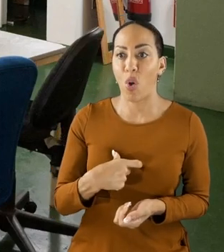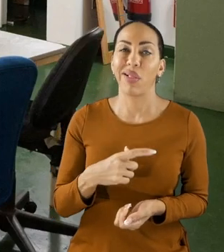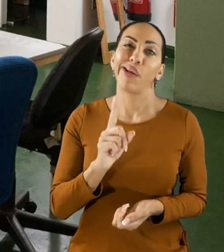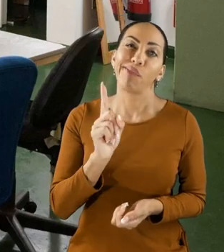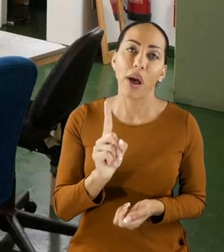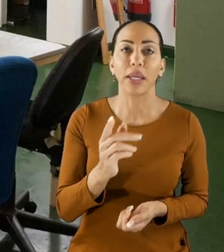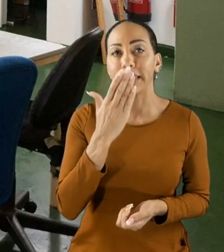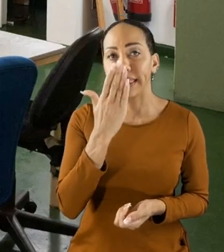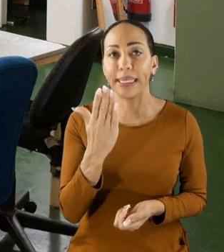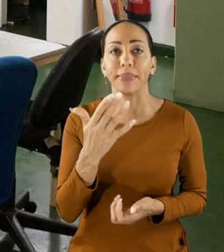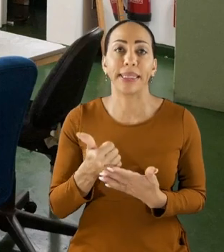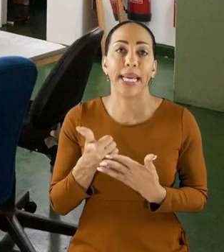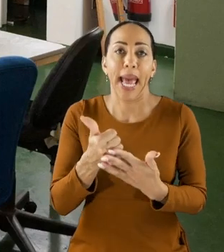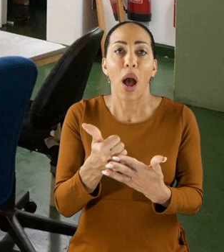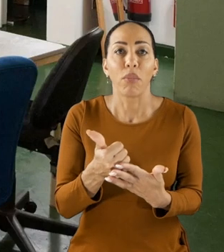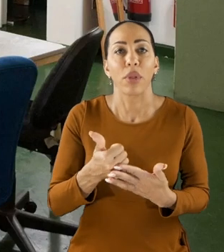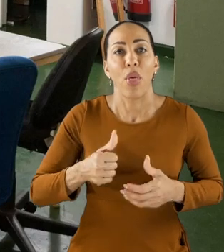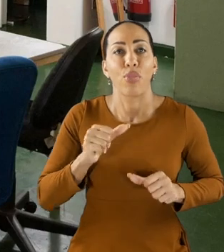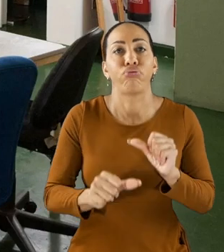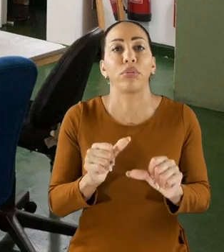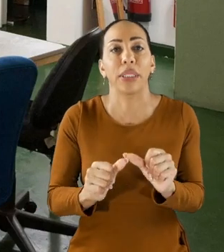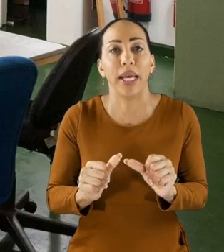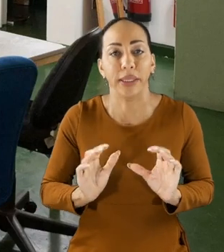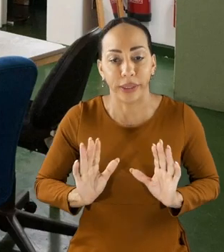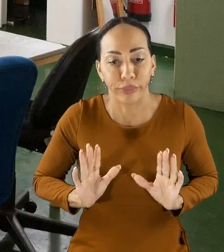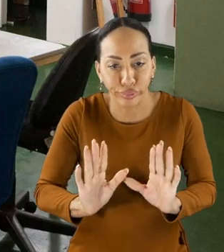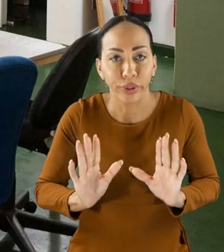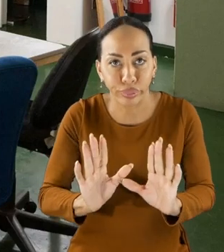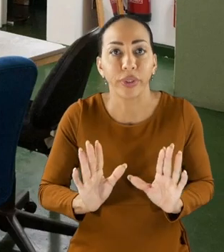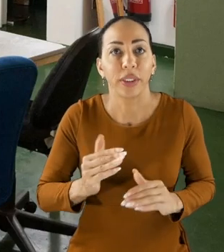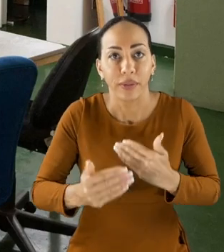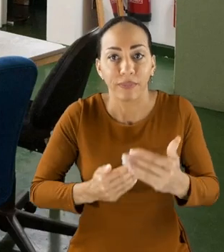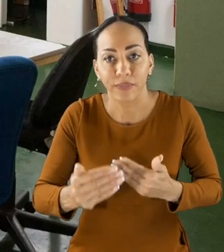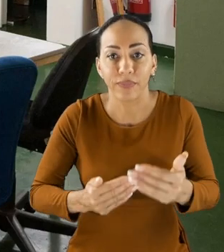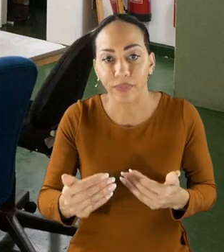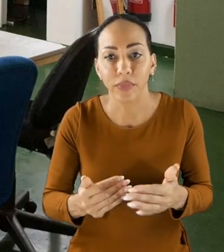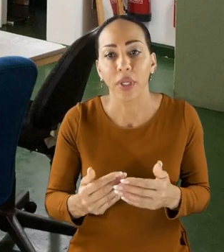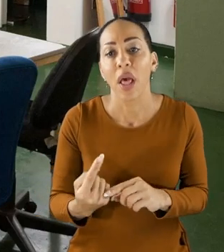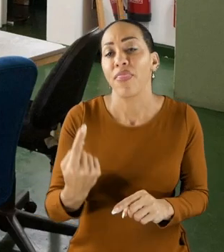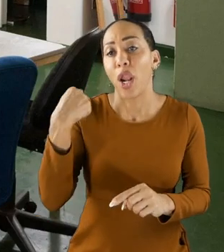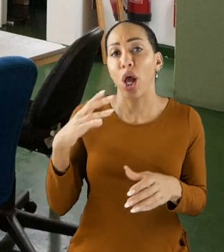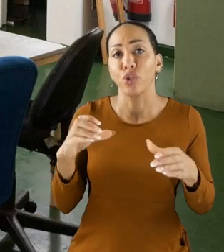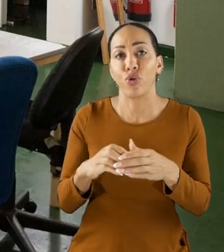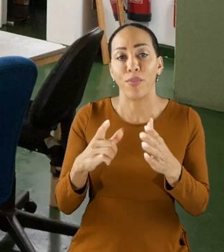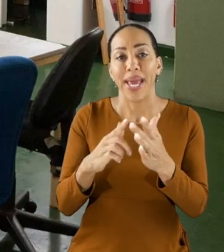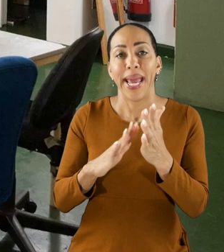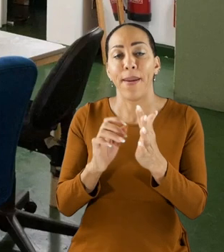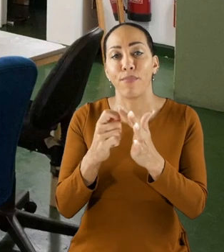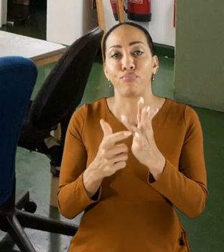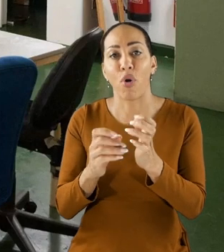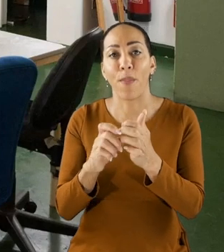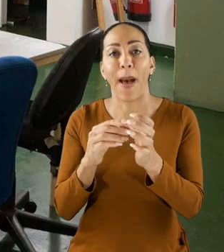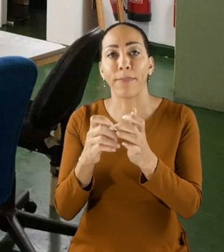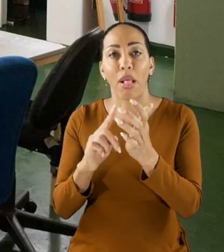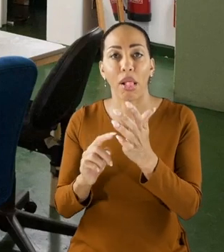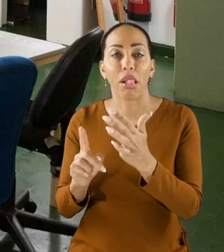I didn't really want to do that role, but it seemed to be helpful. And in some cases, so with Improbable,